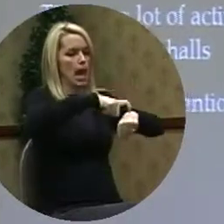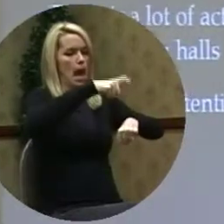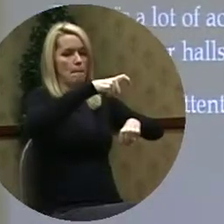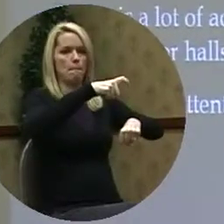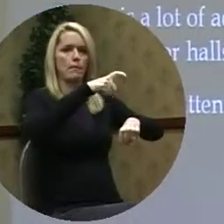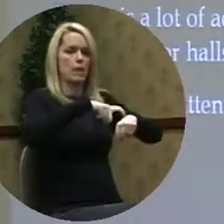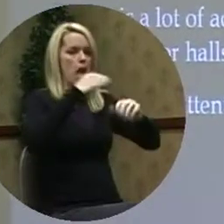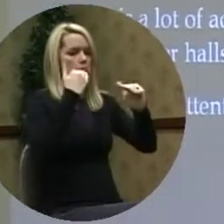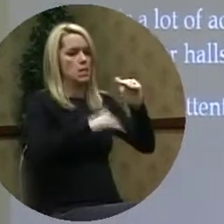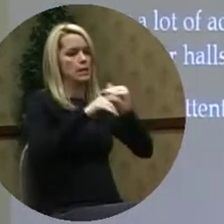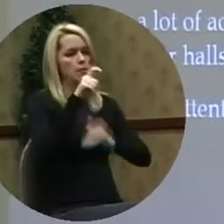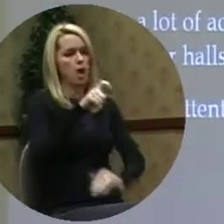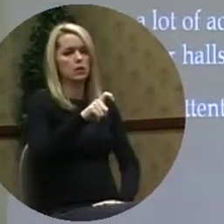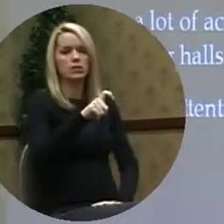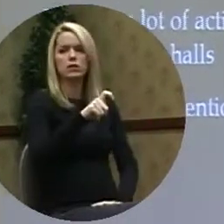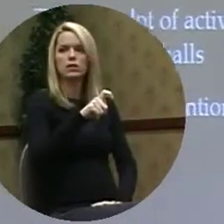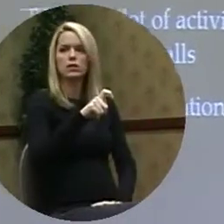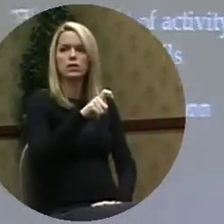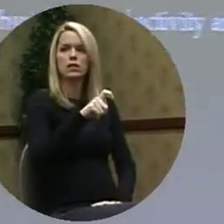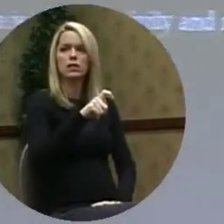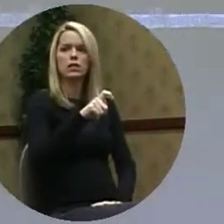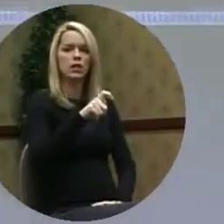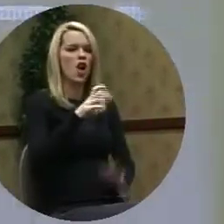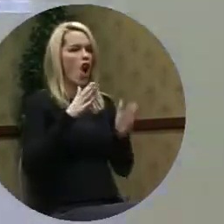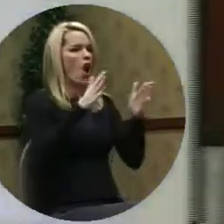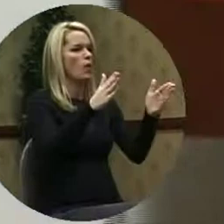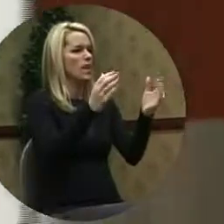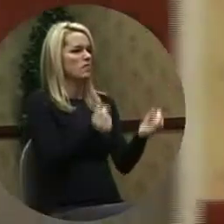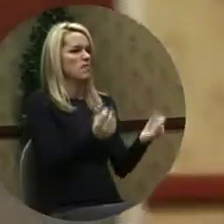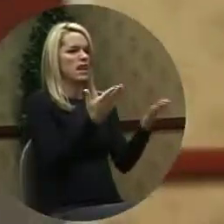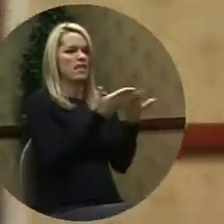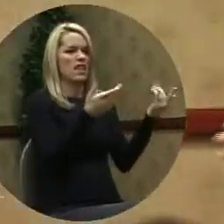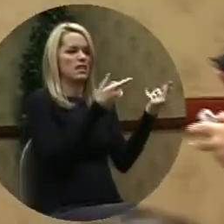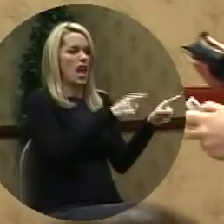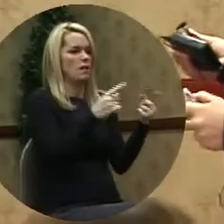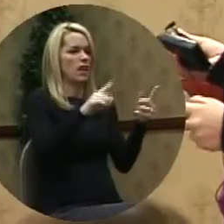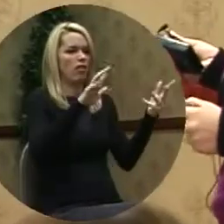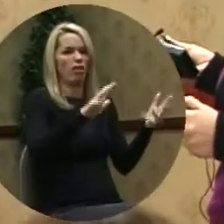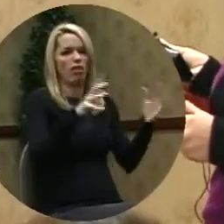And she doesn't do well in hallways when there's a lot of things going on.